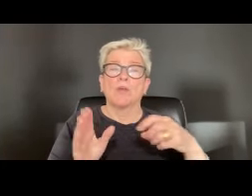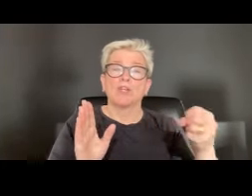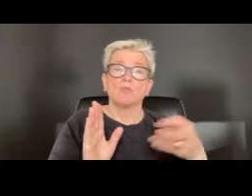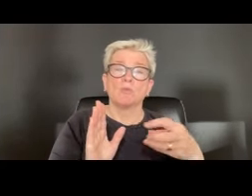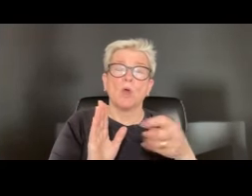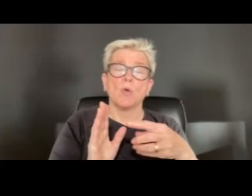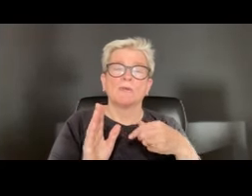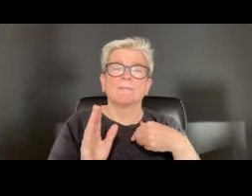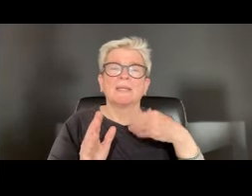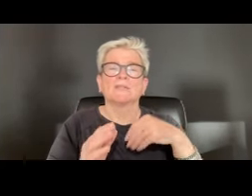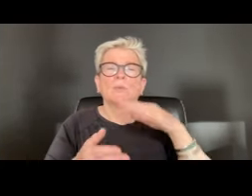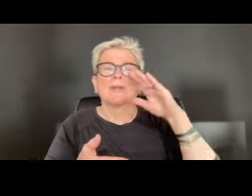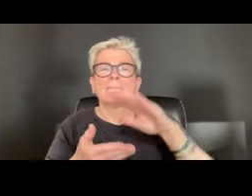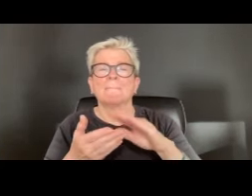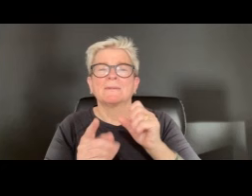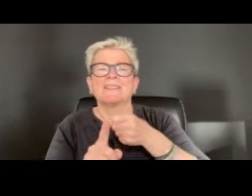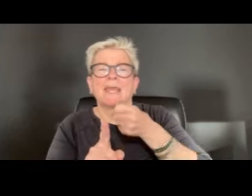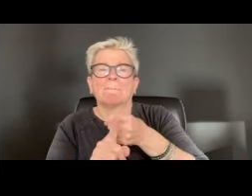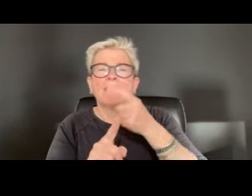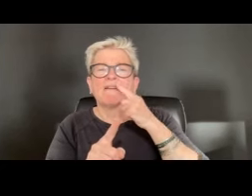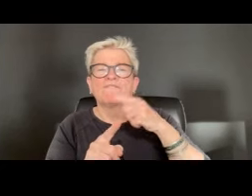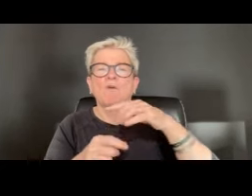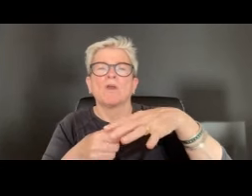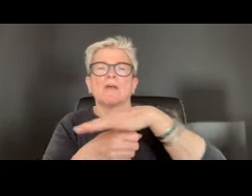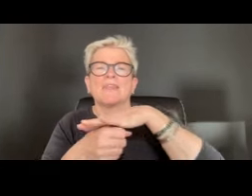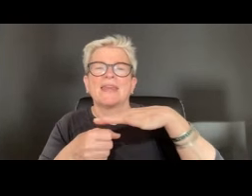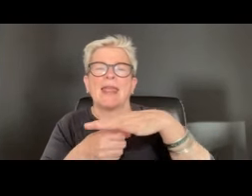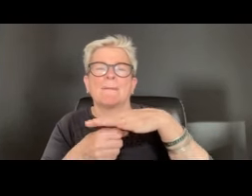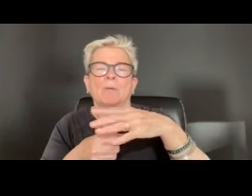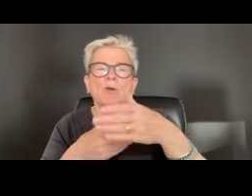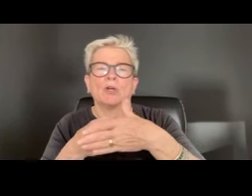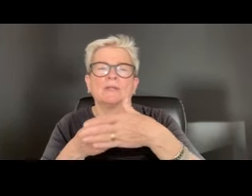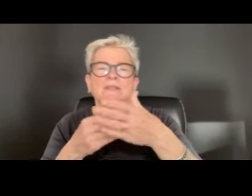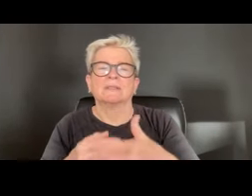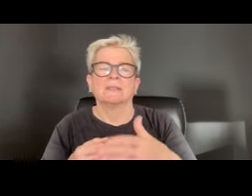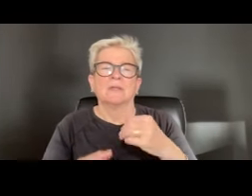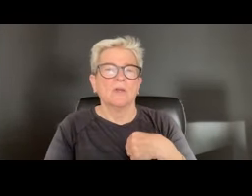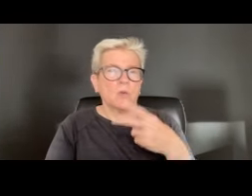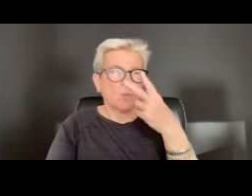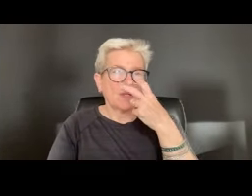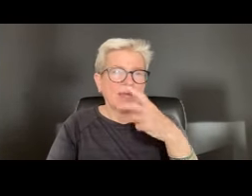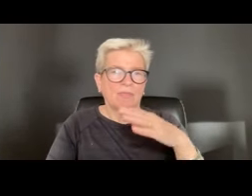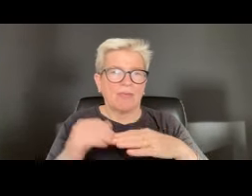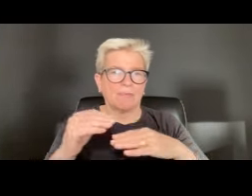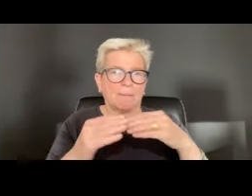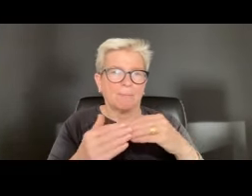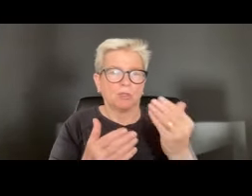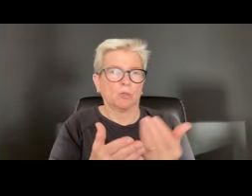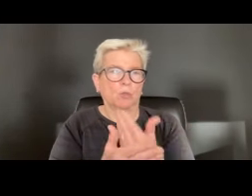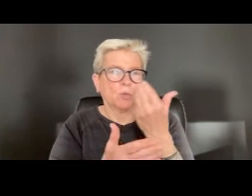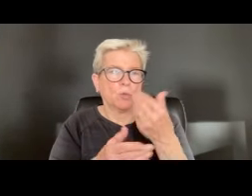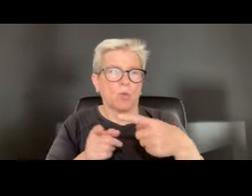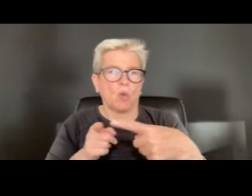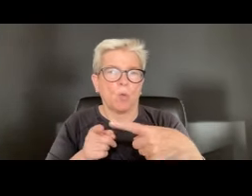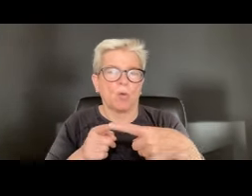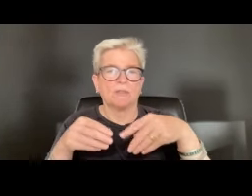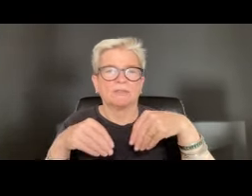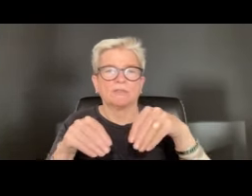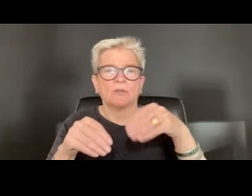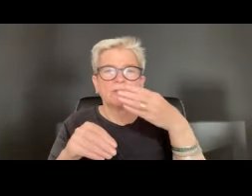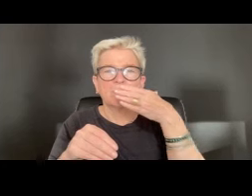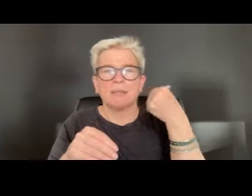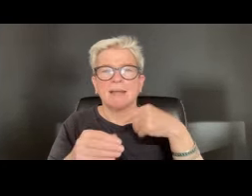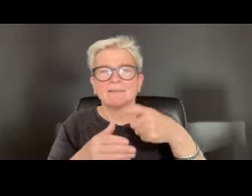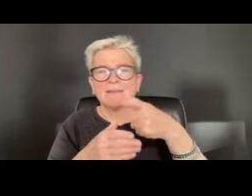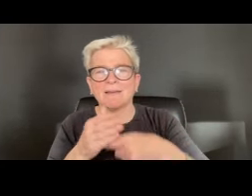neighbors. Overall, it's unlikely that people would build new corner stores due to the cost and the